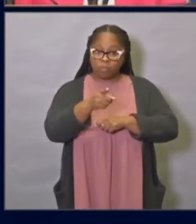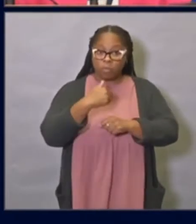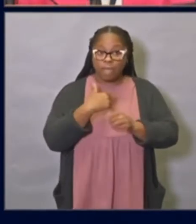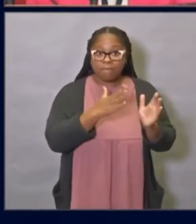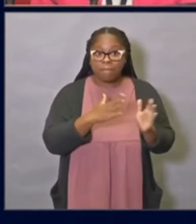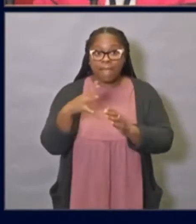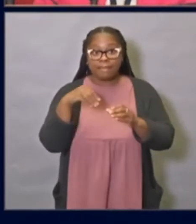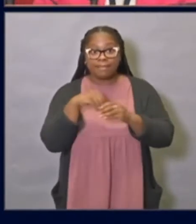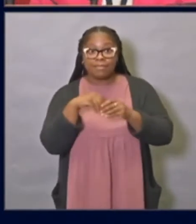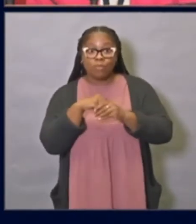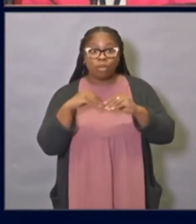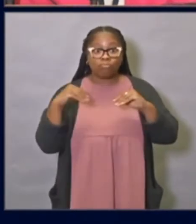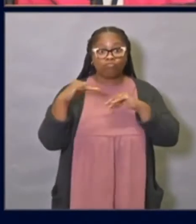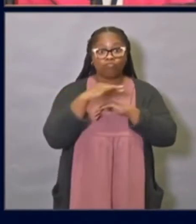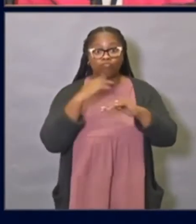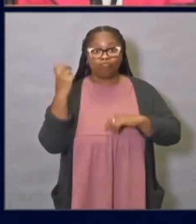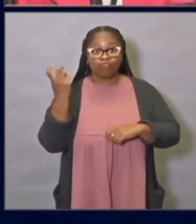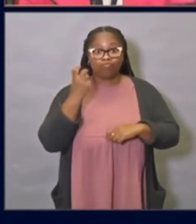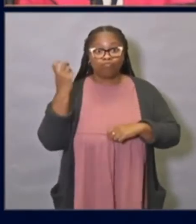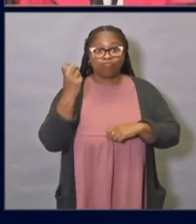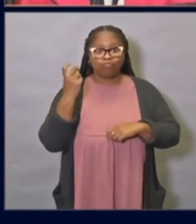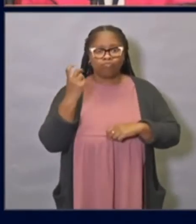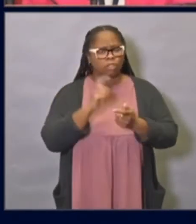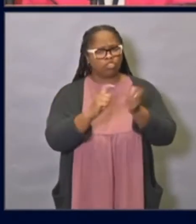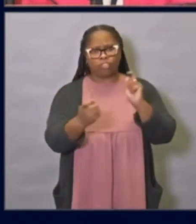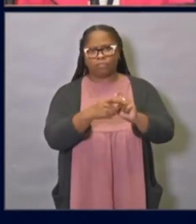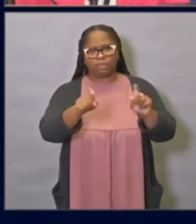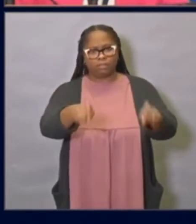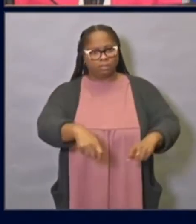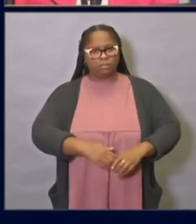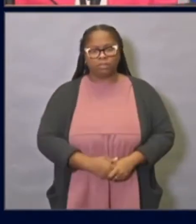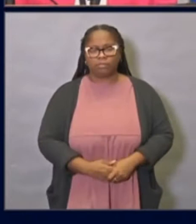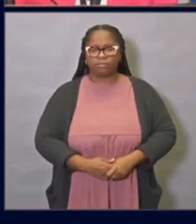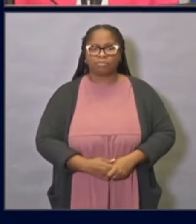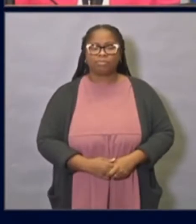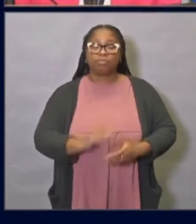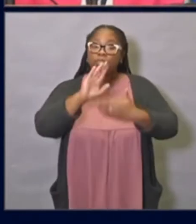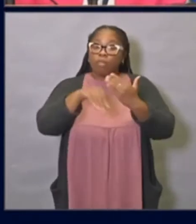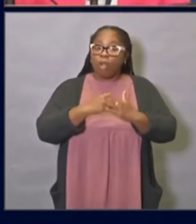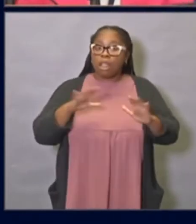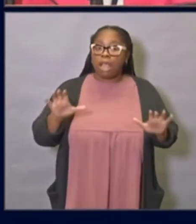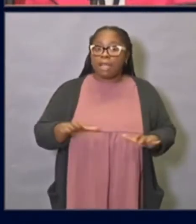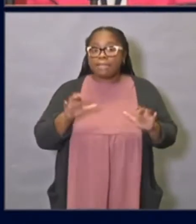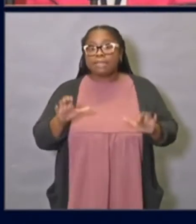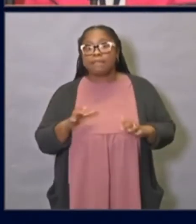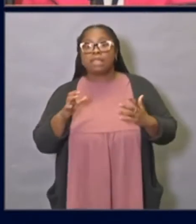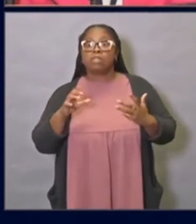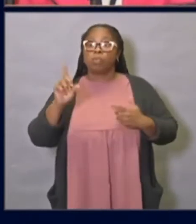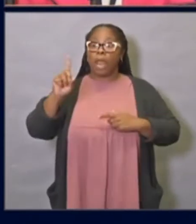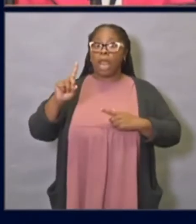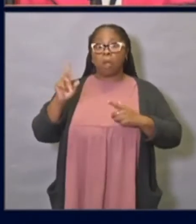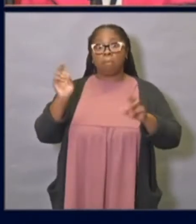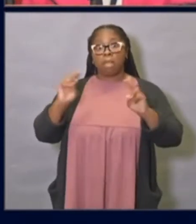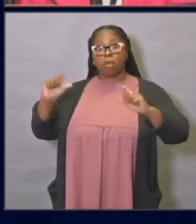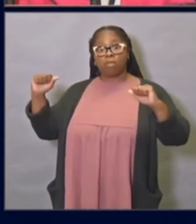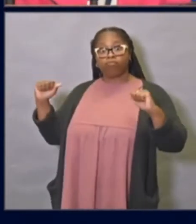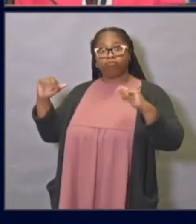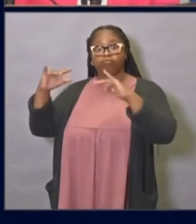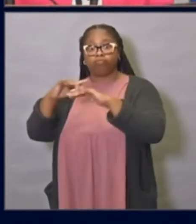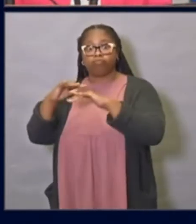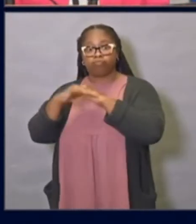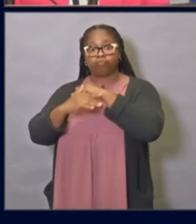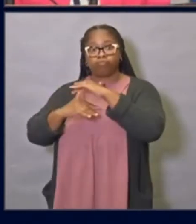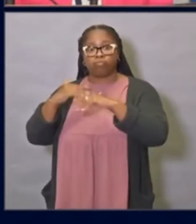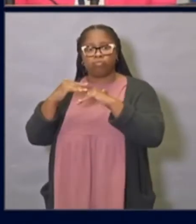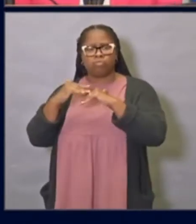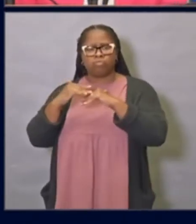that involve people not in your household. Avoid all activities where there will be crowds and where it's hard to